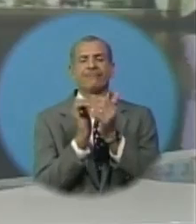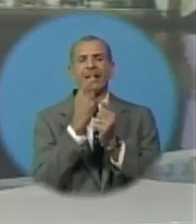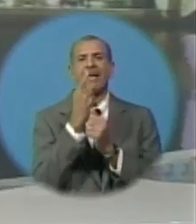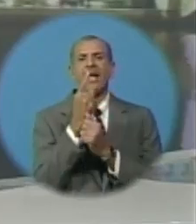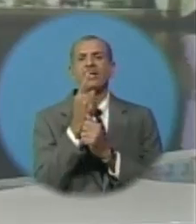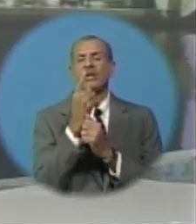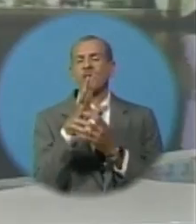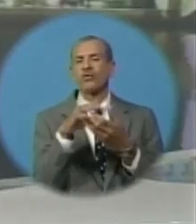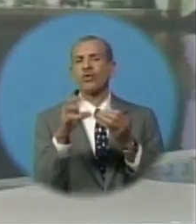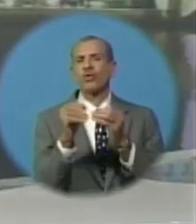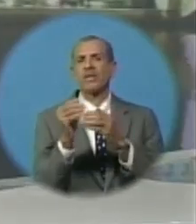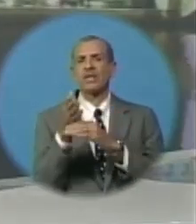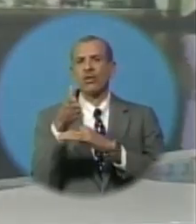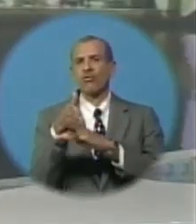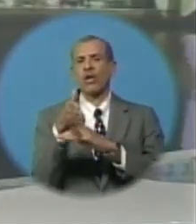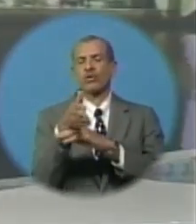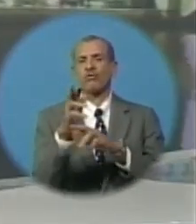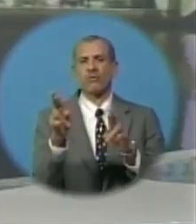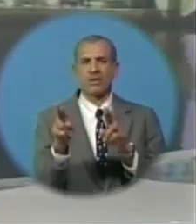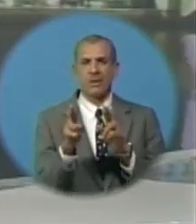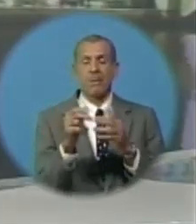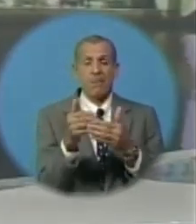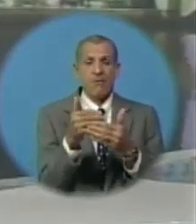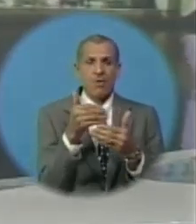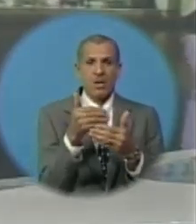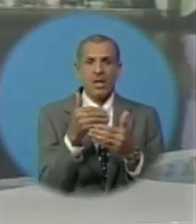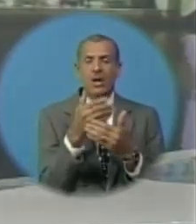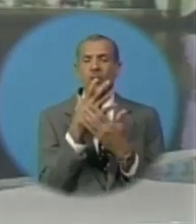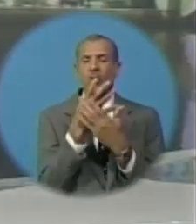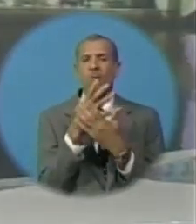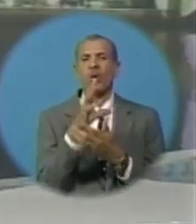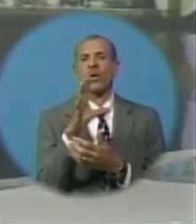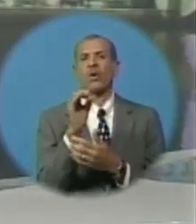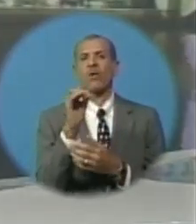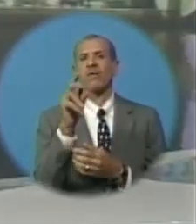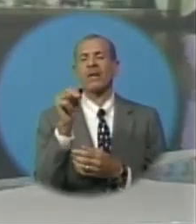at stories from across our region. But before we get there, here's a tip from Coverley Medical Center.